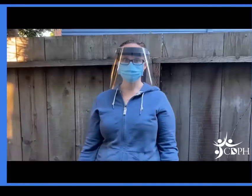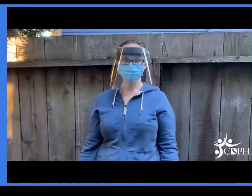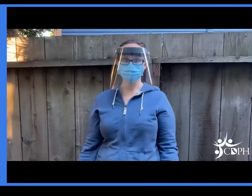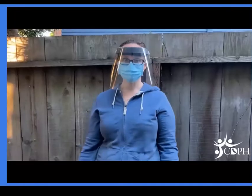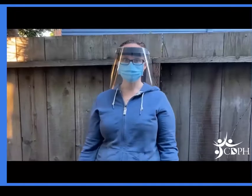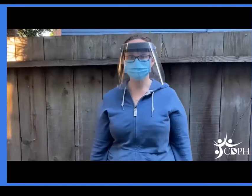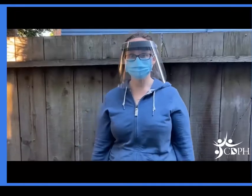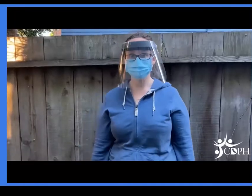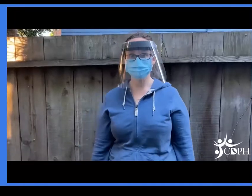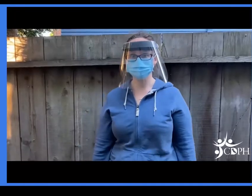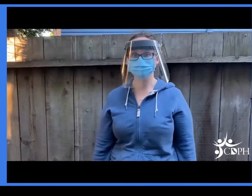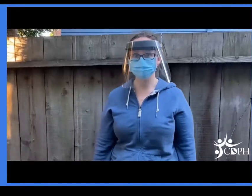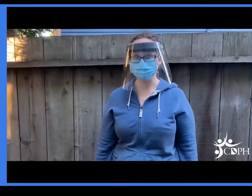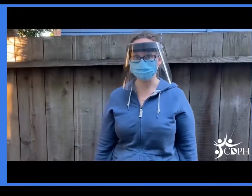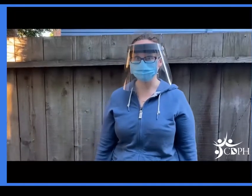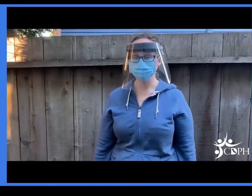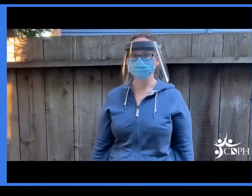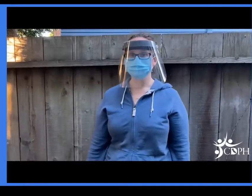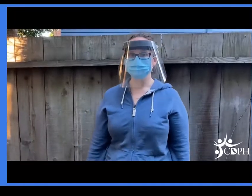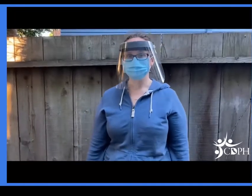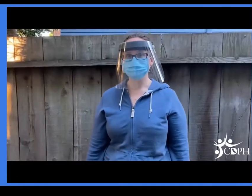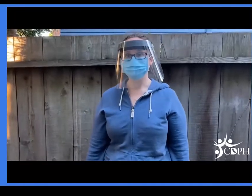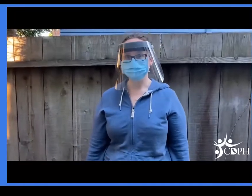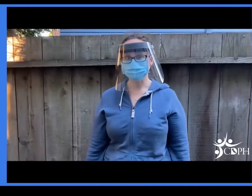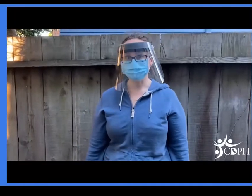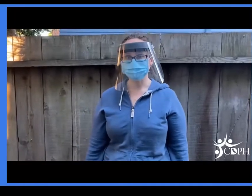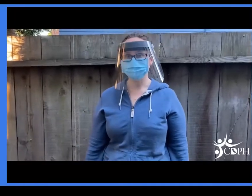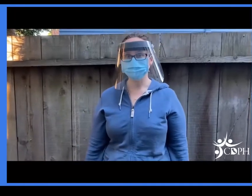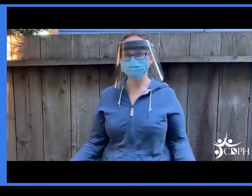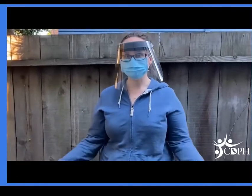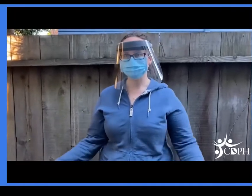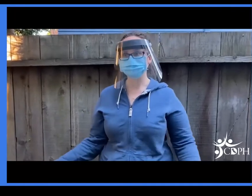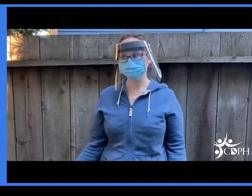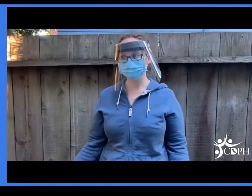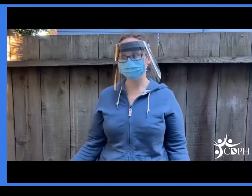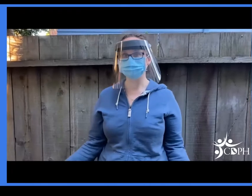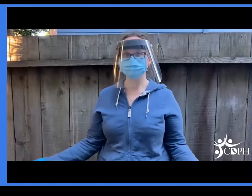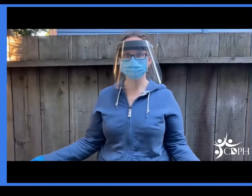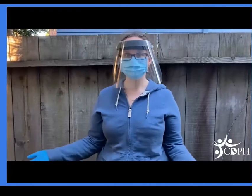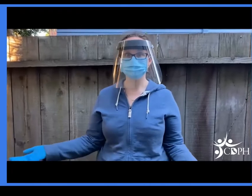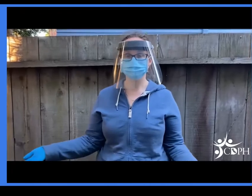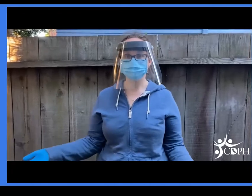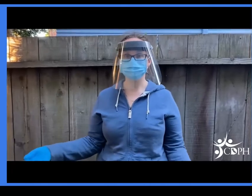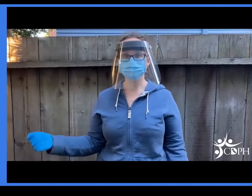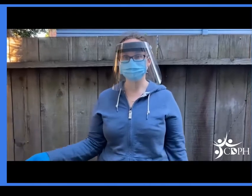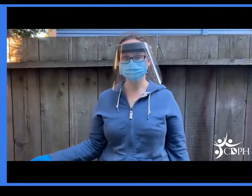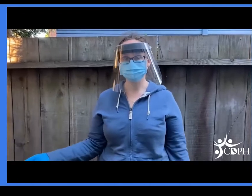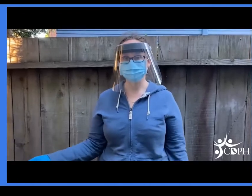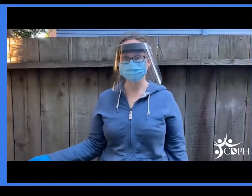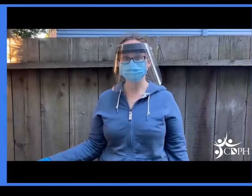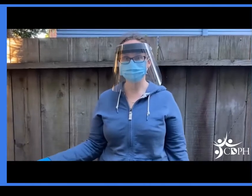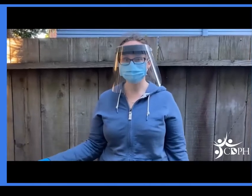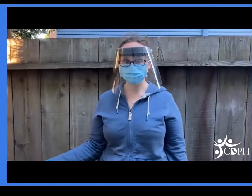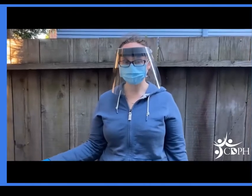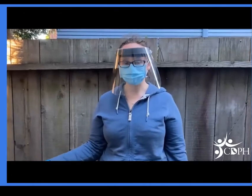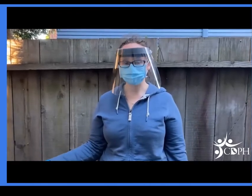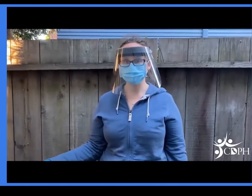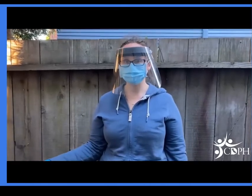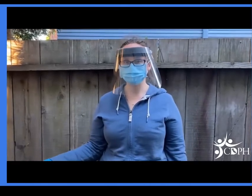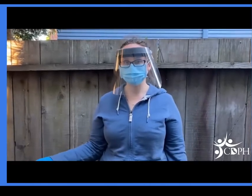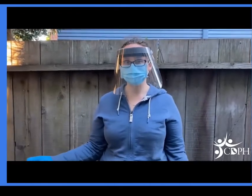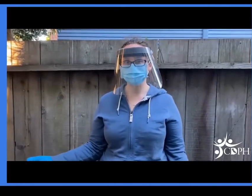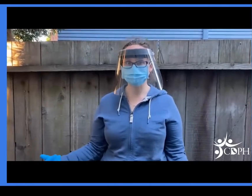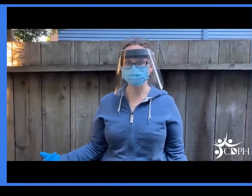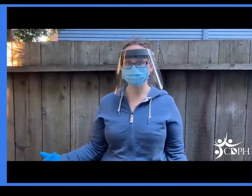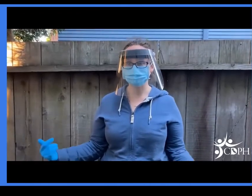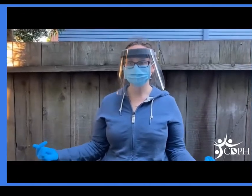Treats an anterior nasal swab test and was made to help instruct students to do this test on their own, to self-swab. To protect myself, the